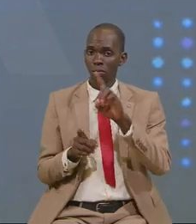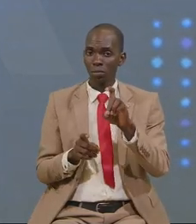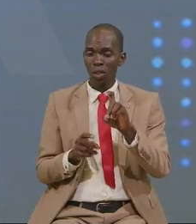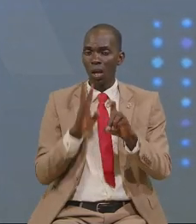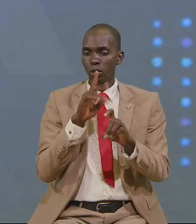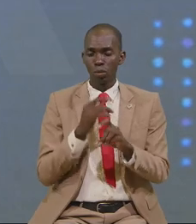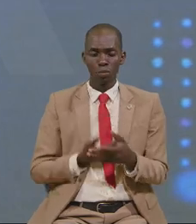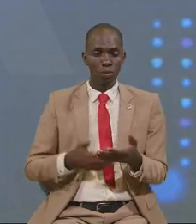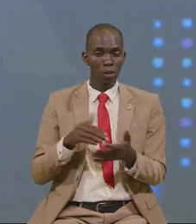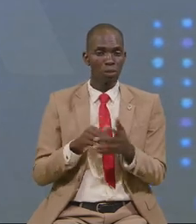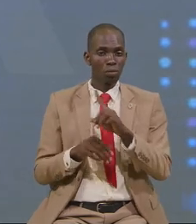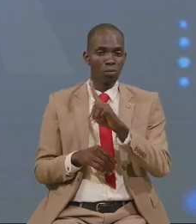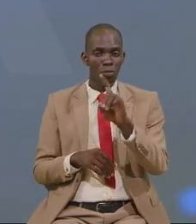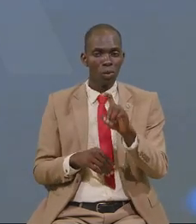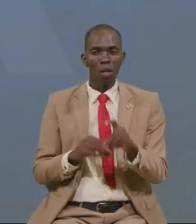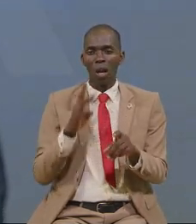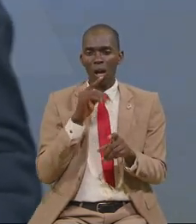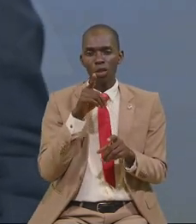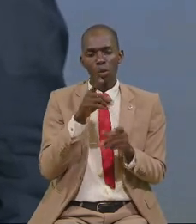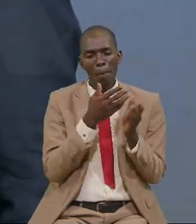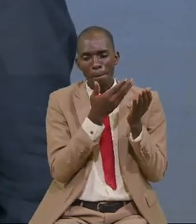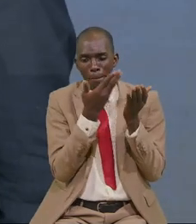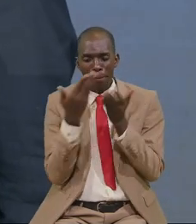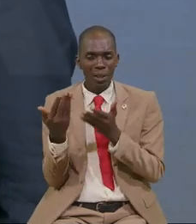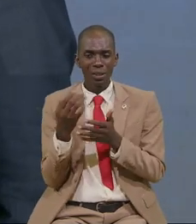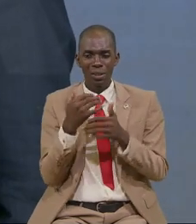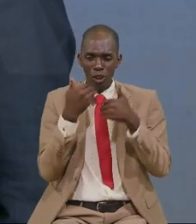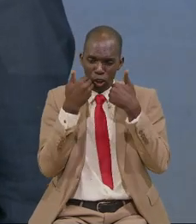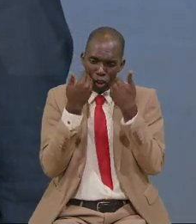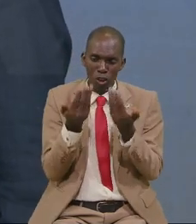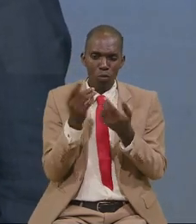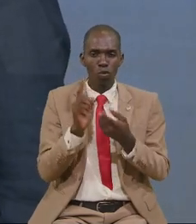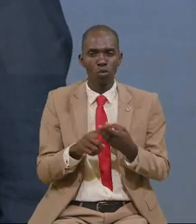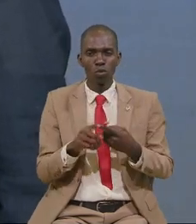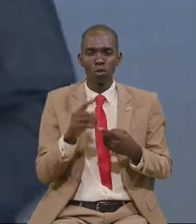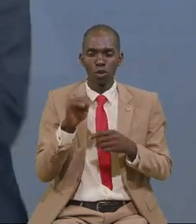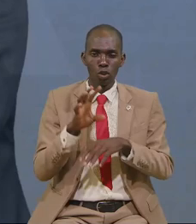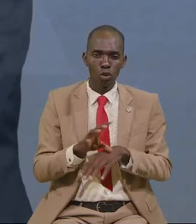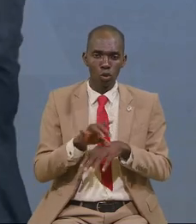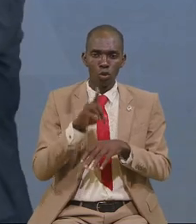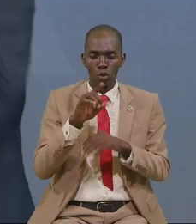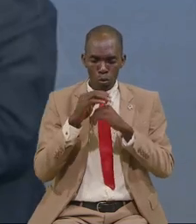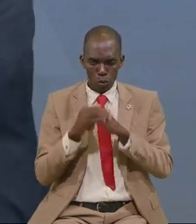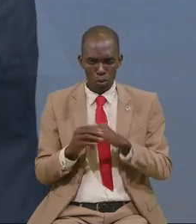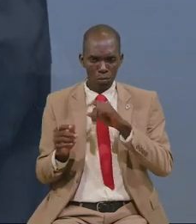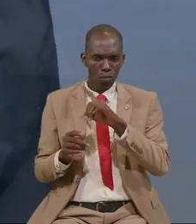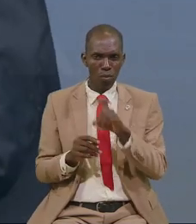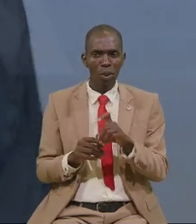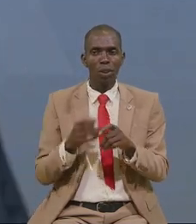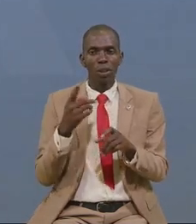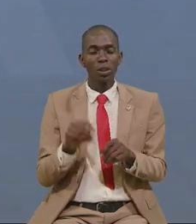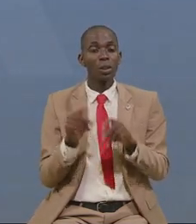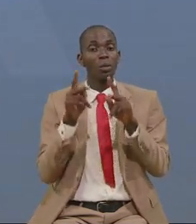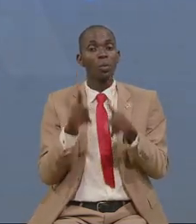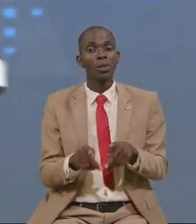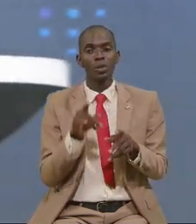again? Are you bringing shame to the church you attend? The person you commit that evil